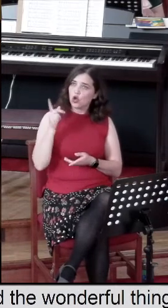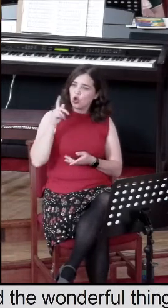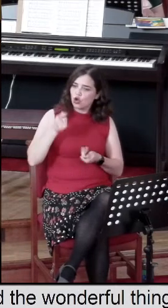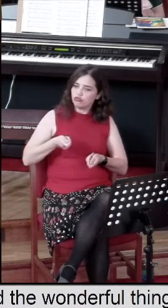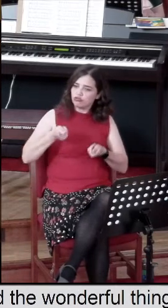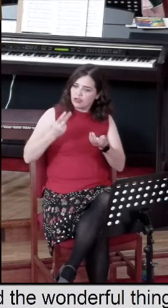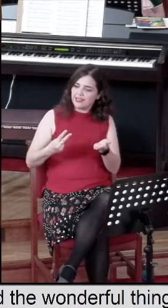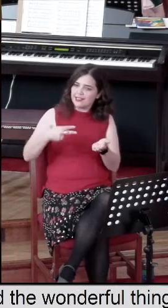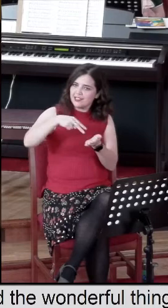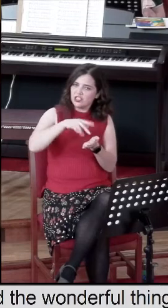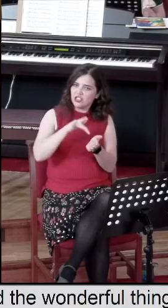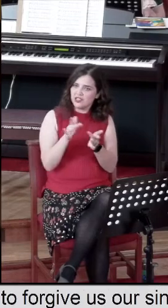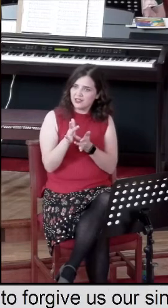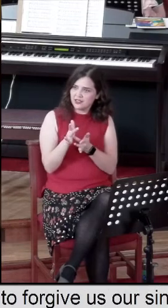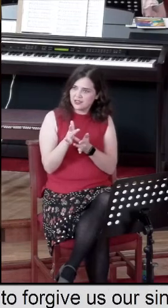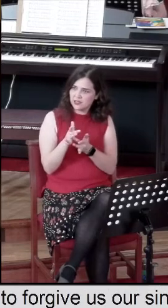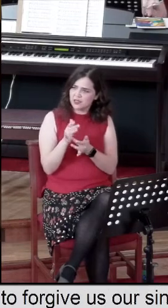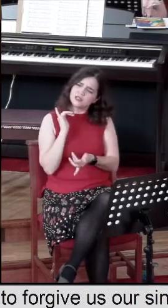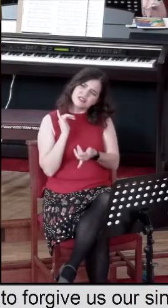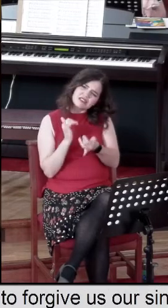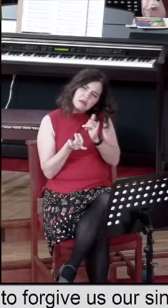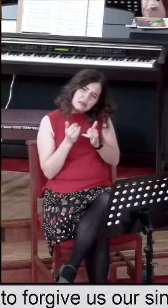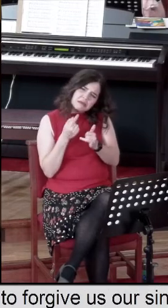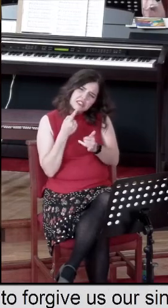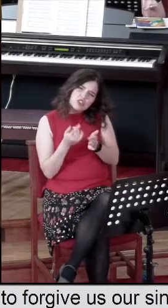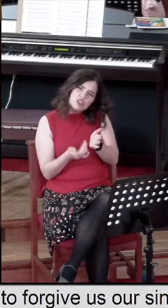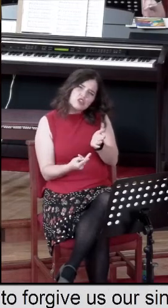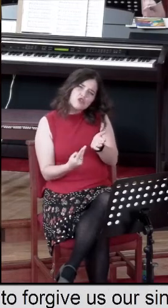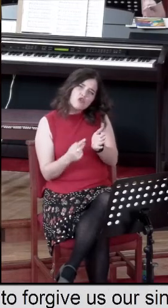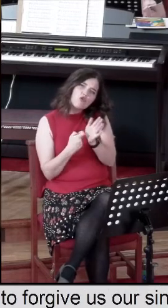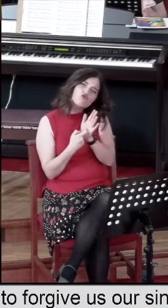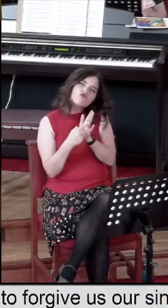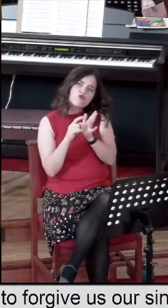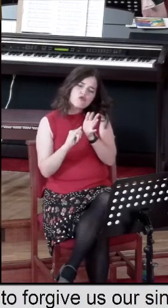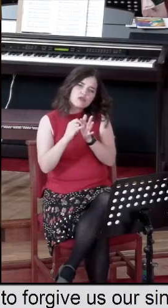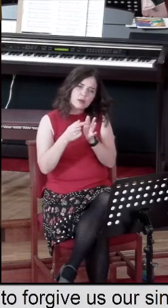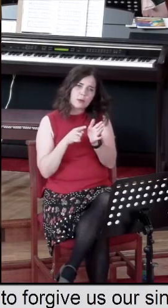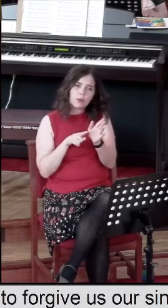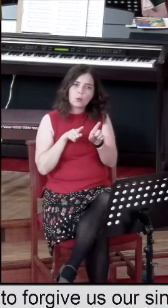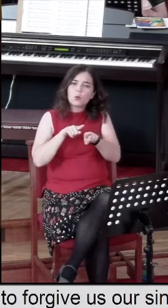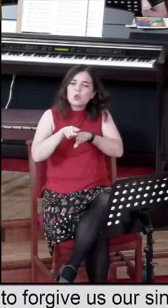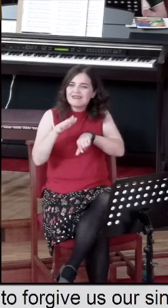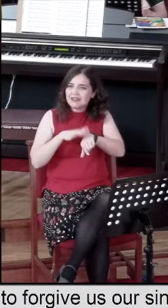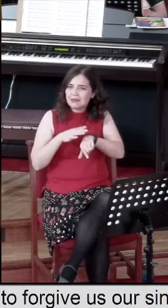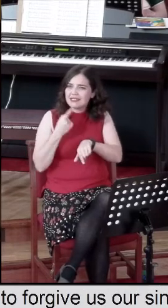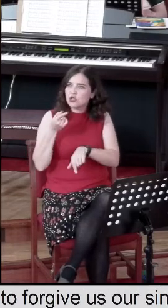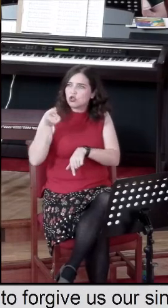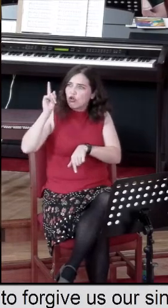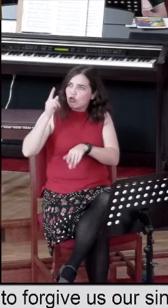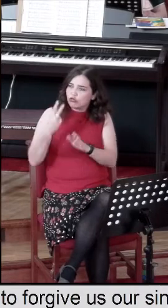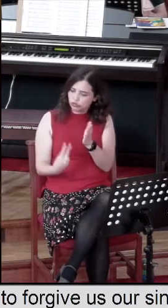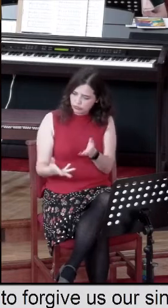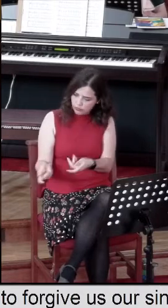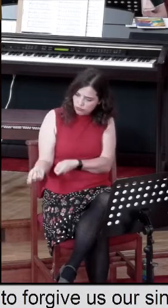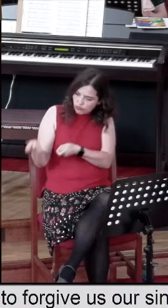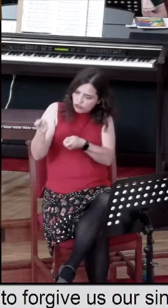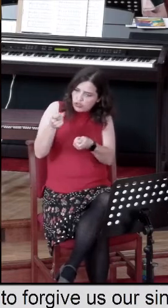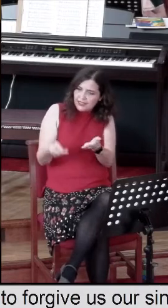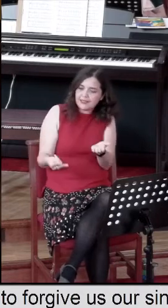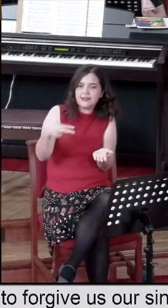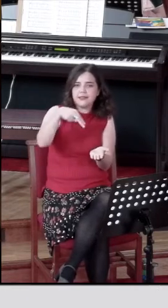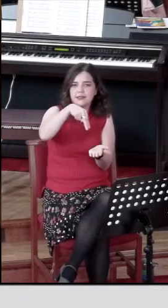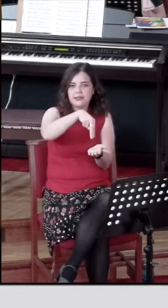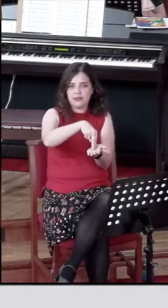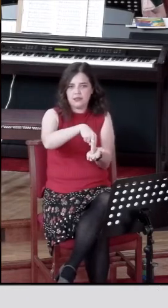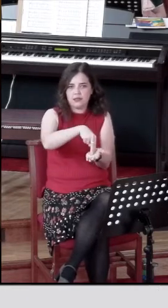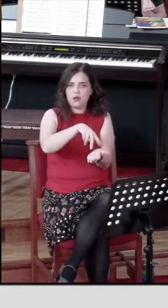It does say occasionally, Jesus rose. But mostly it says, God raised Jesus because God saw what his son Jesus did